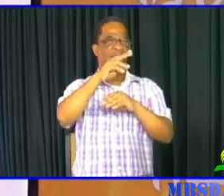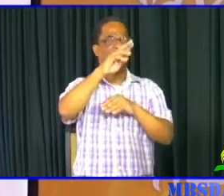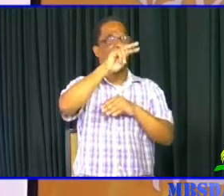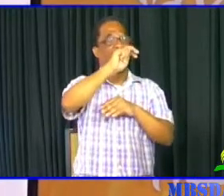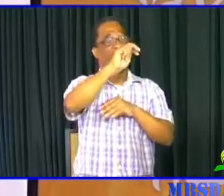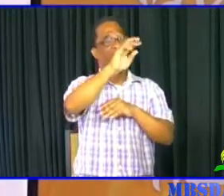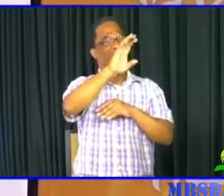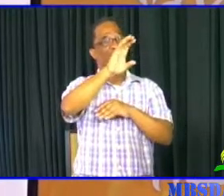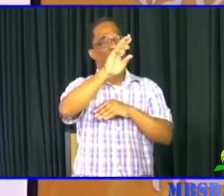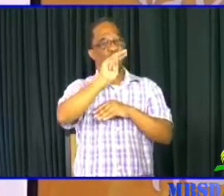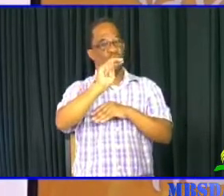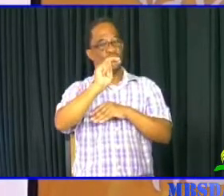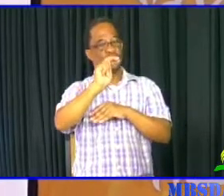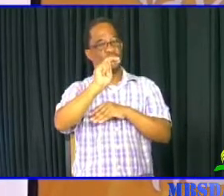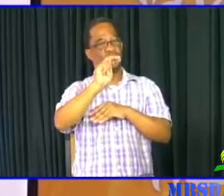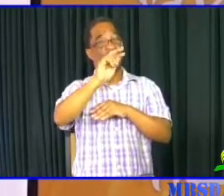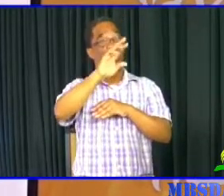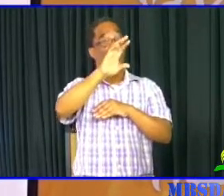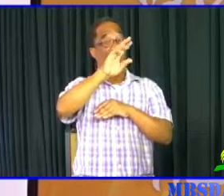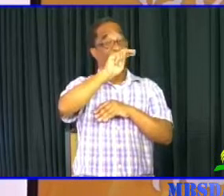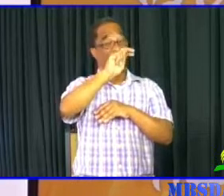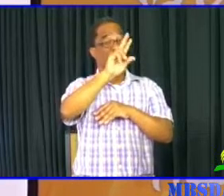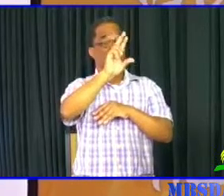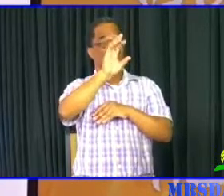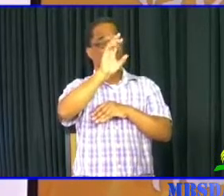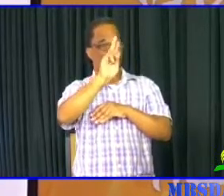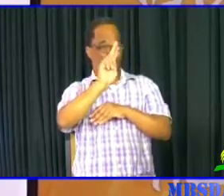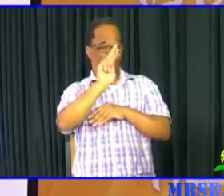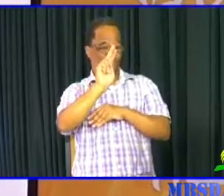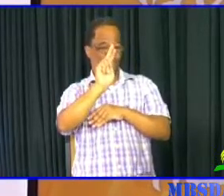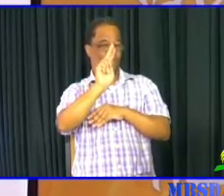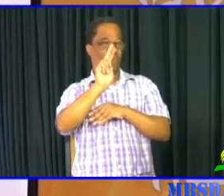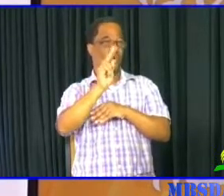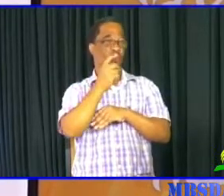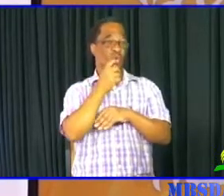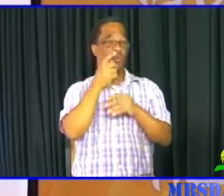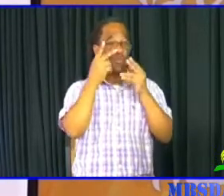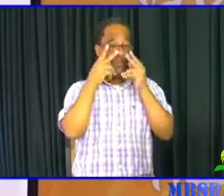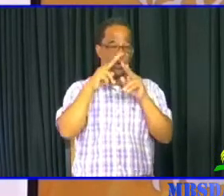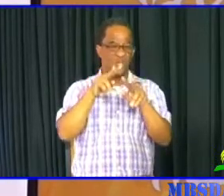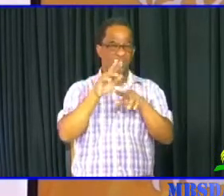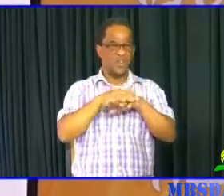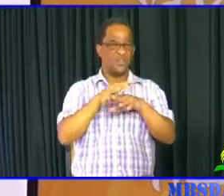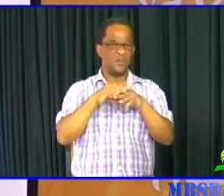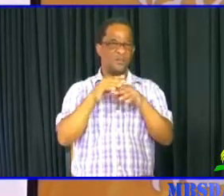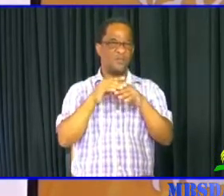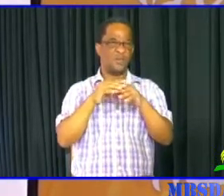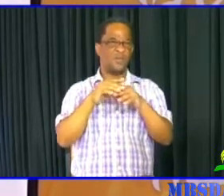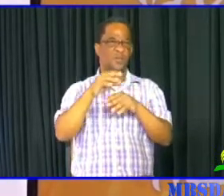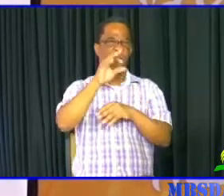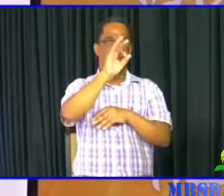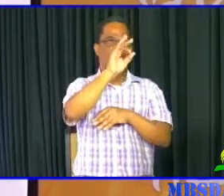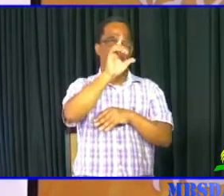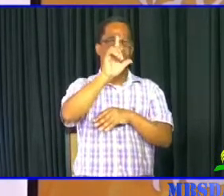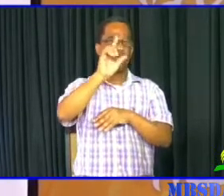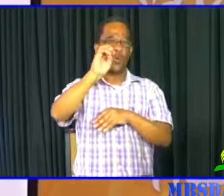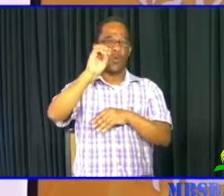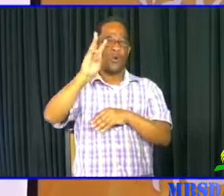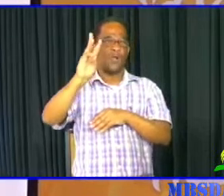91.3, and 91.5, good evening to you. To those of you who are watching via the Flow Television